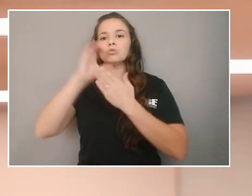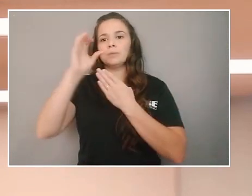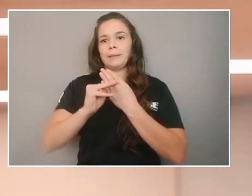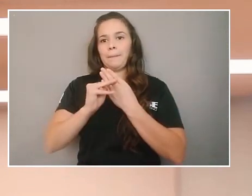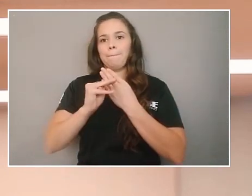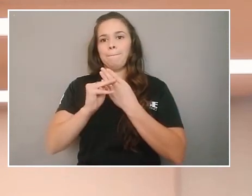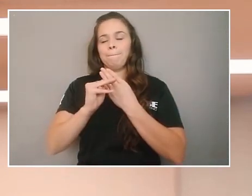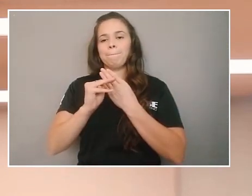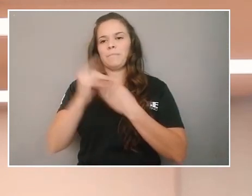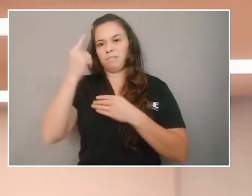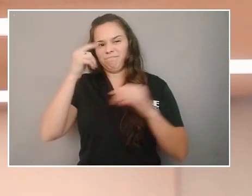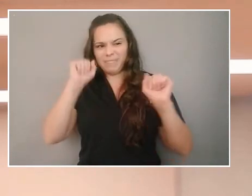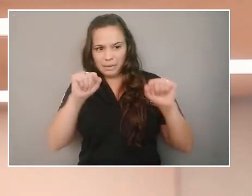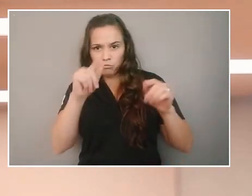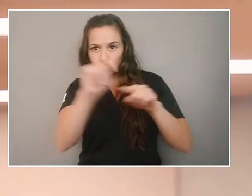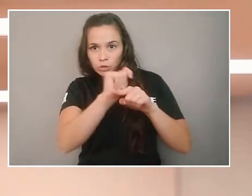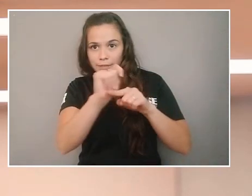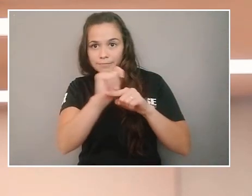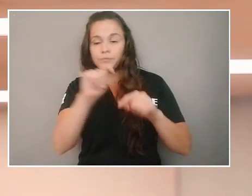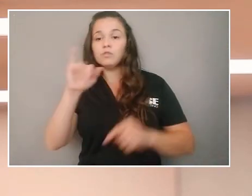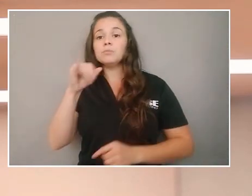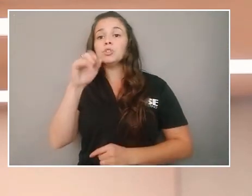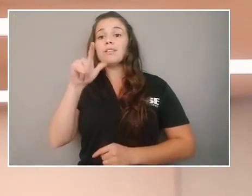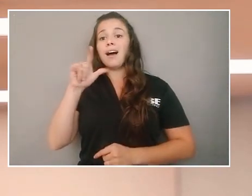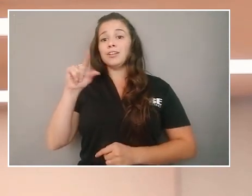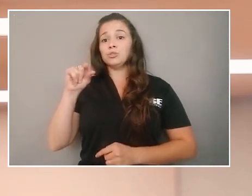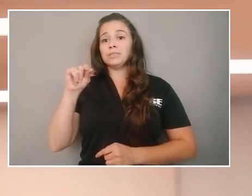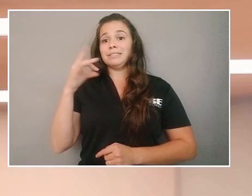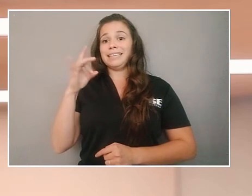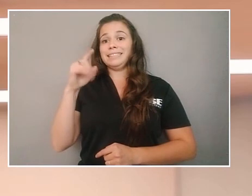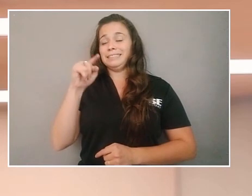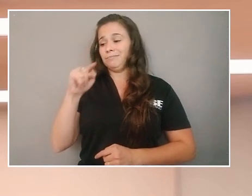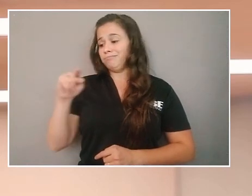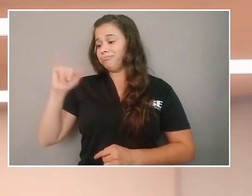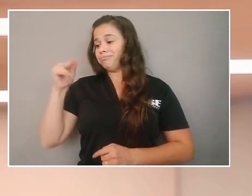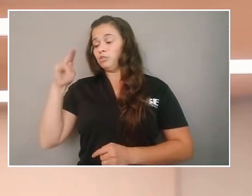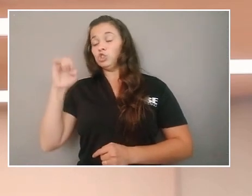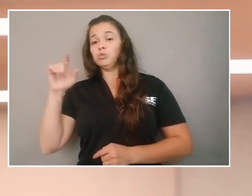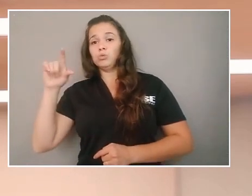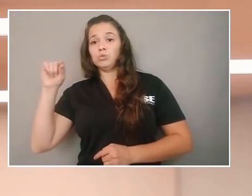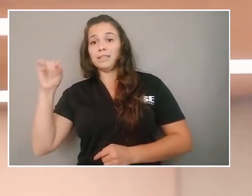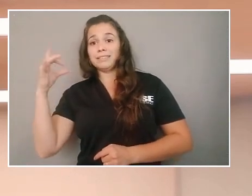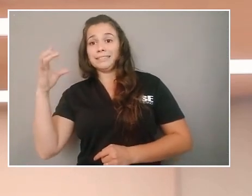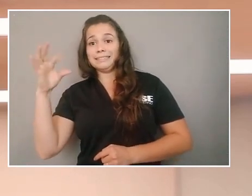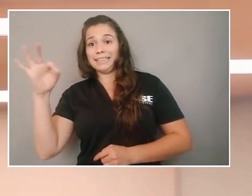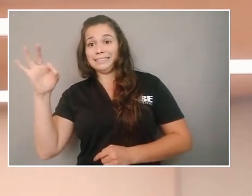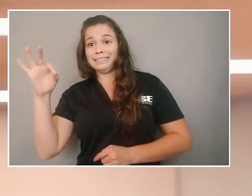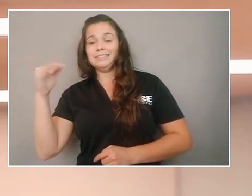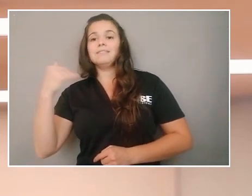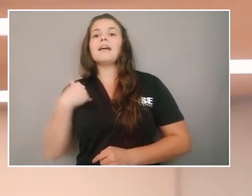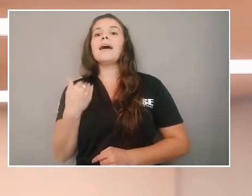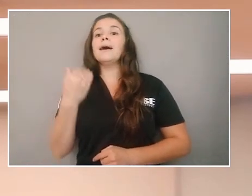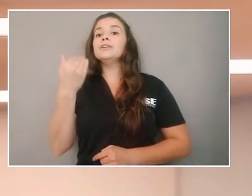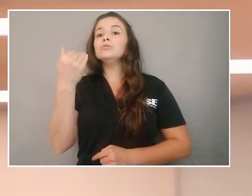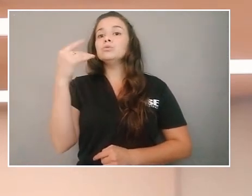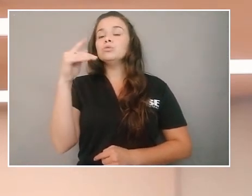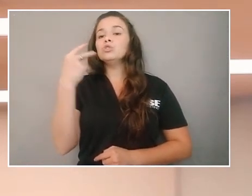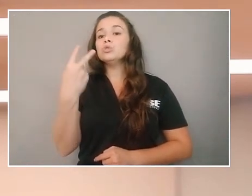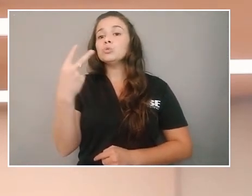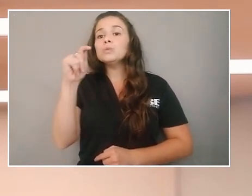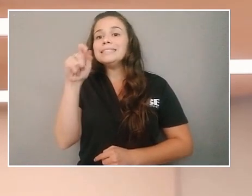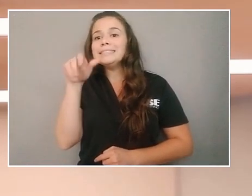July 2018 through June 2019, 2 TAY Support Specialist